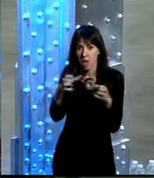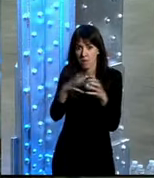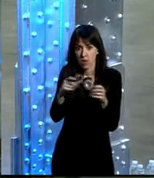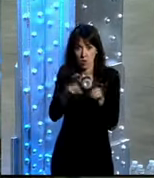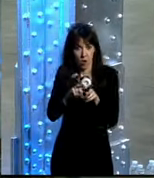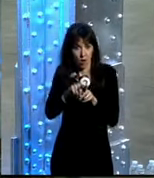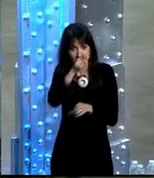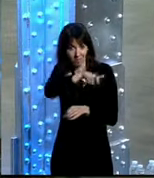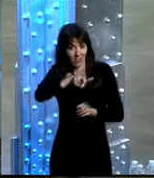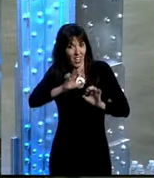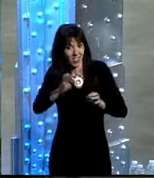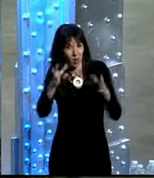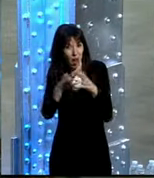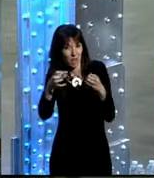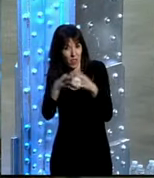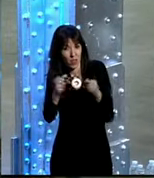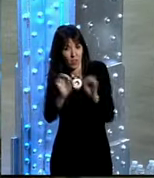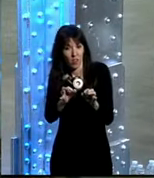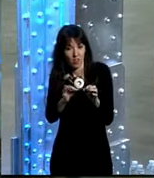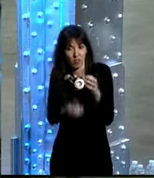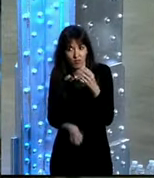need, because as a species,